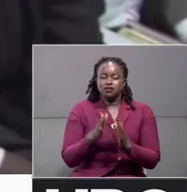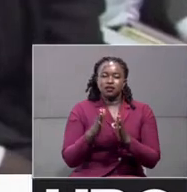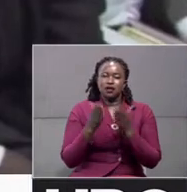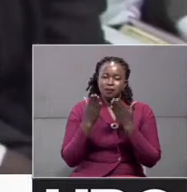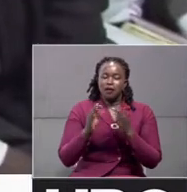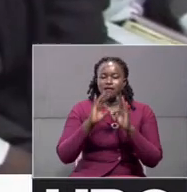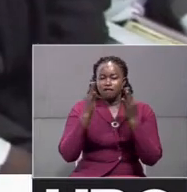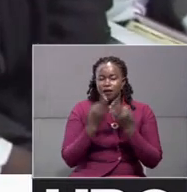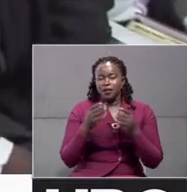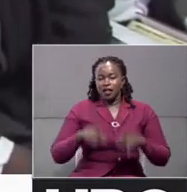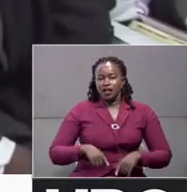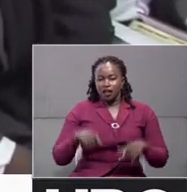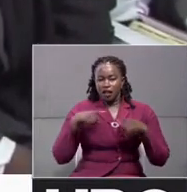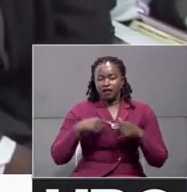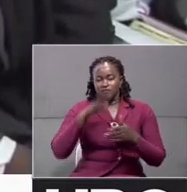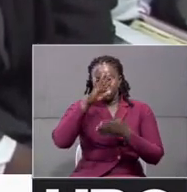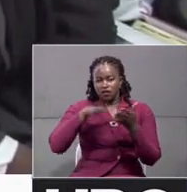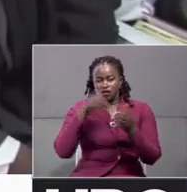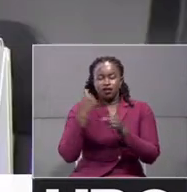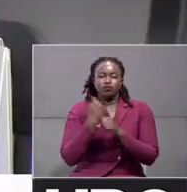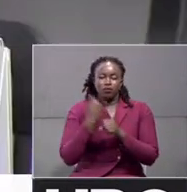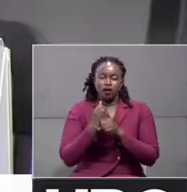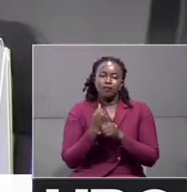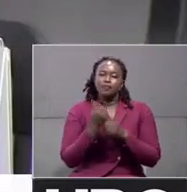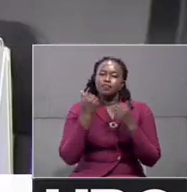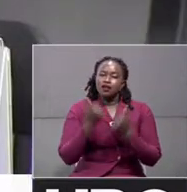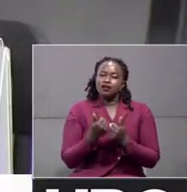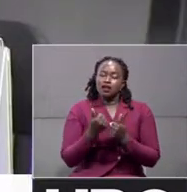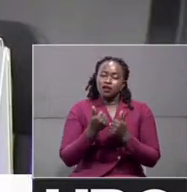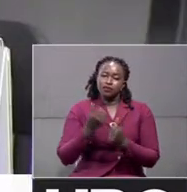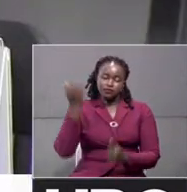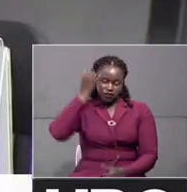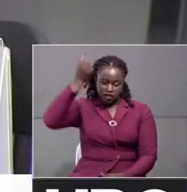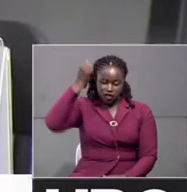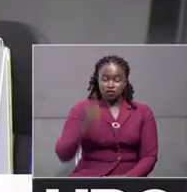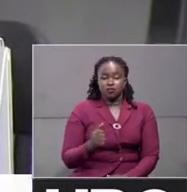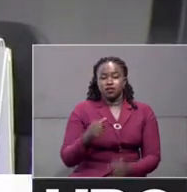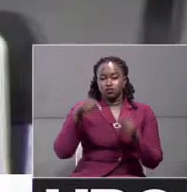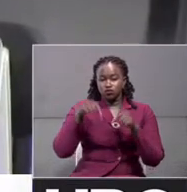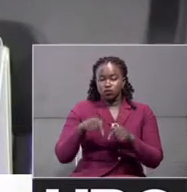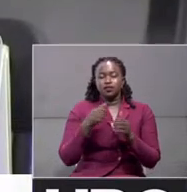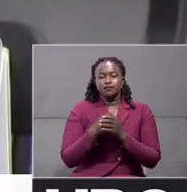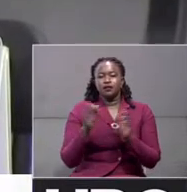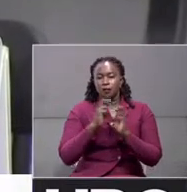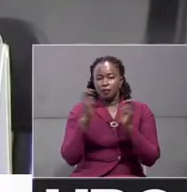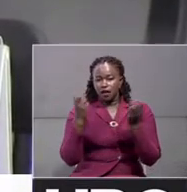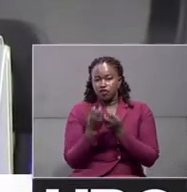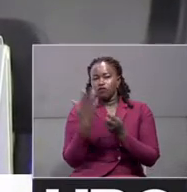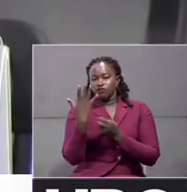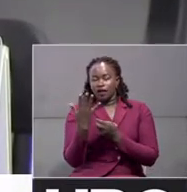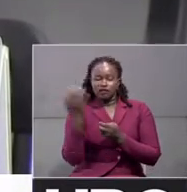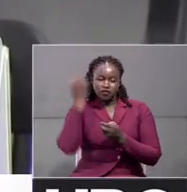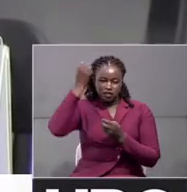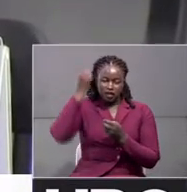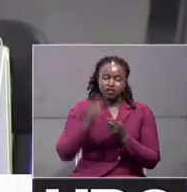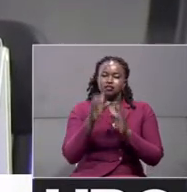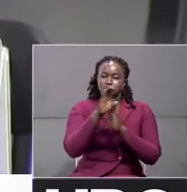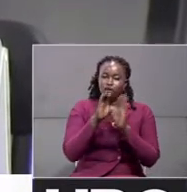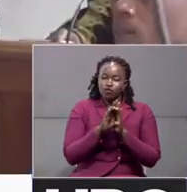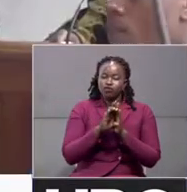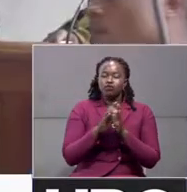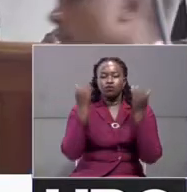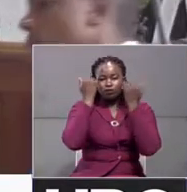Family Life Network. In a ruling read by the Deputy Chief Justice Richard Ibuteira, the panel of the five justices of the Constitutional